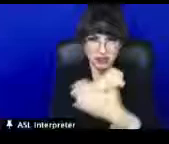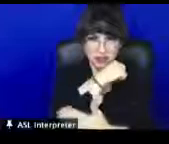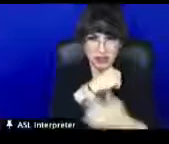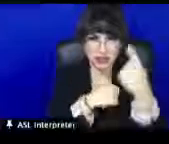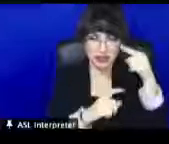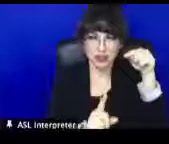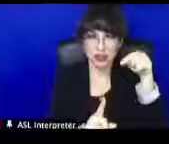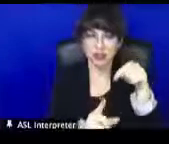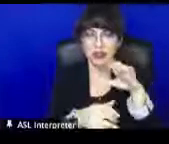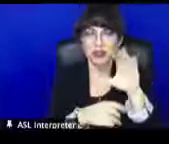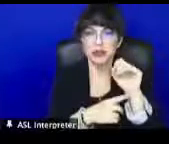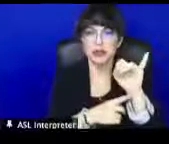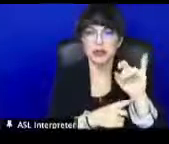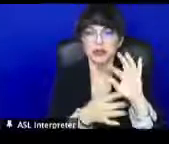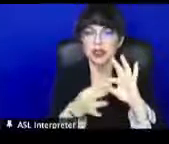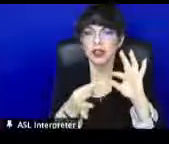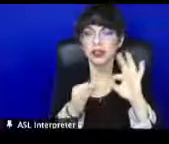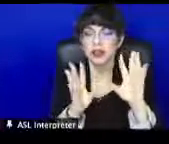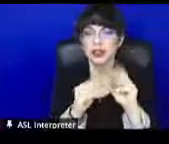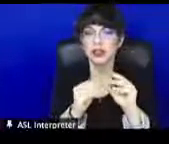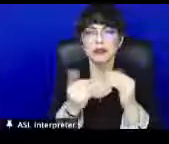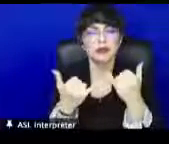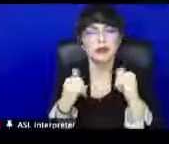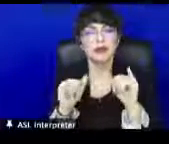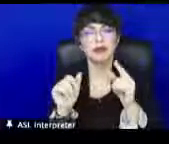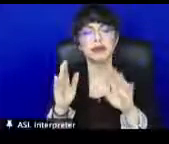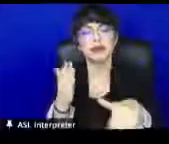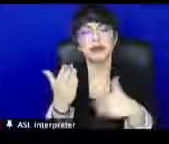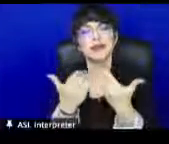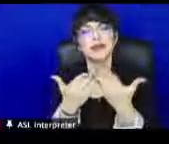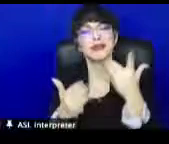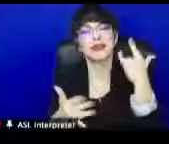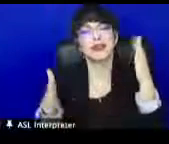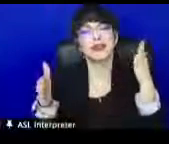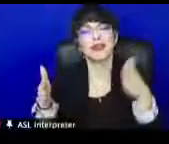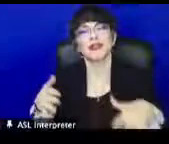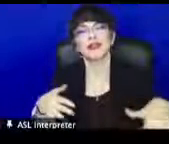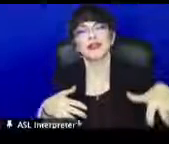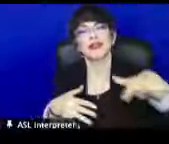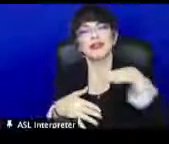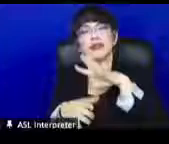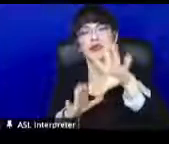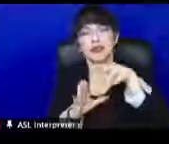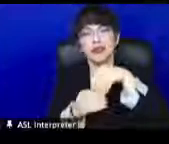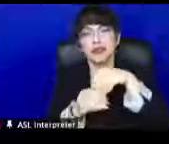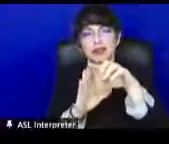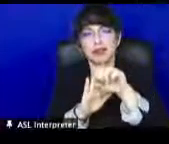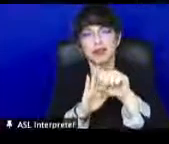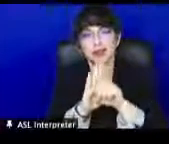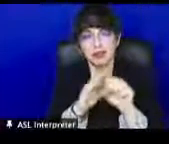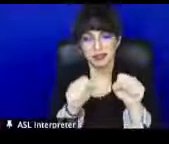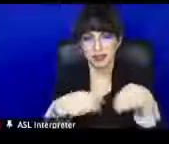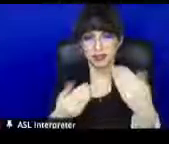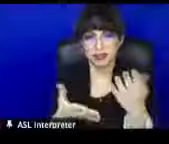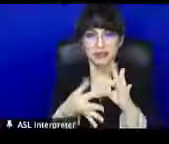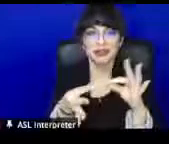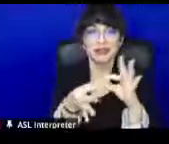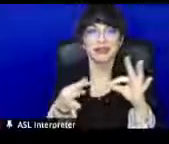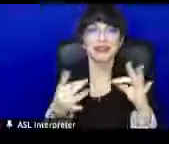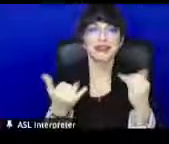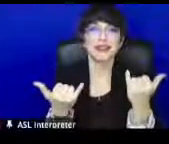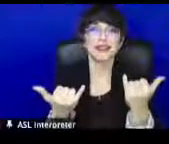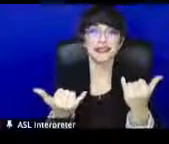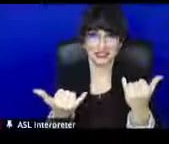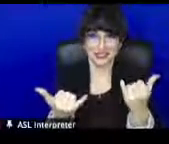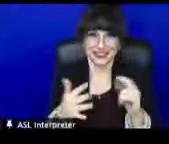input meeting, Californians from anywhere in the state are welcome to provide input today. We will now begin